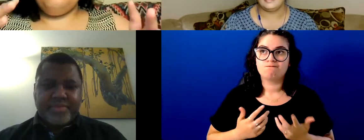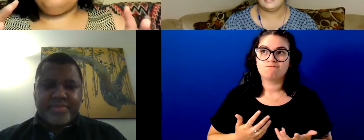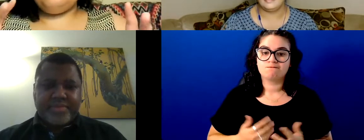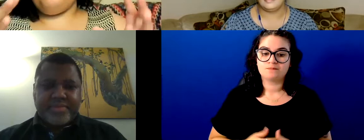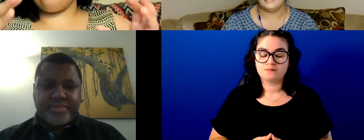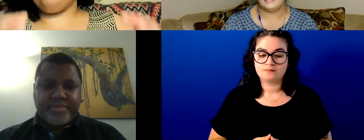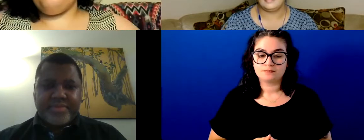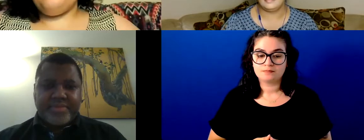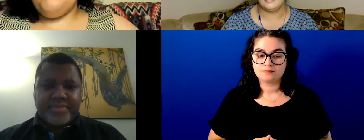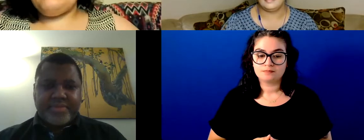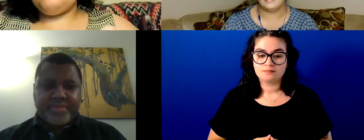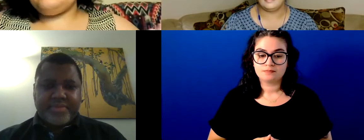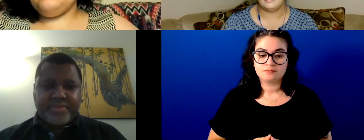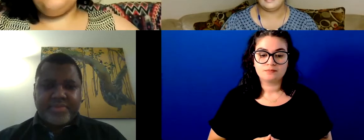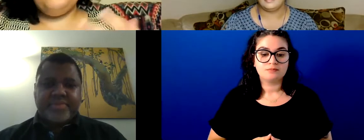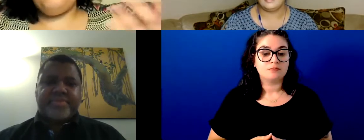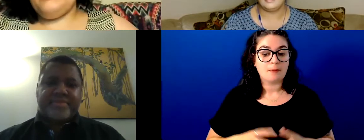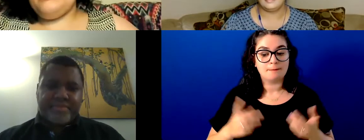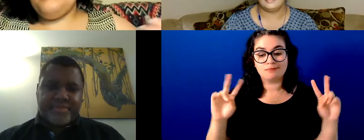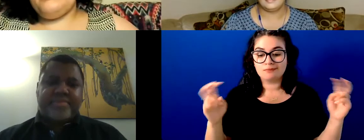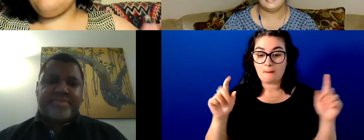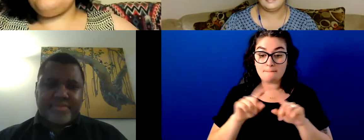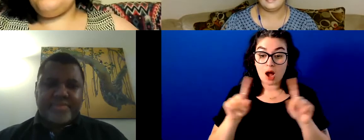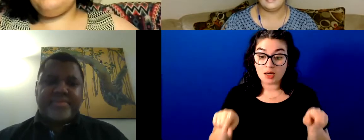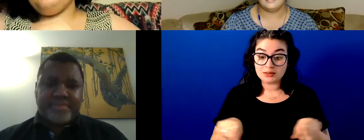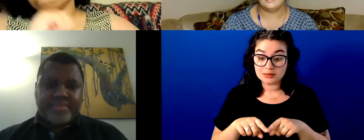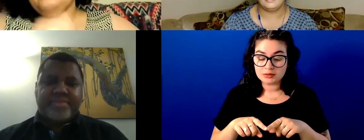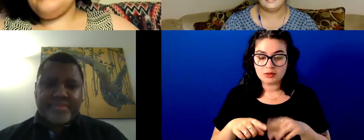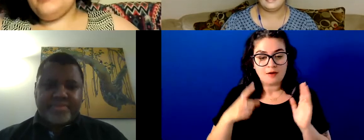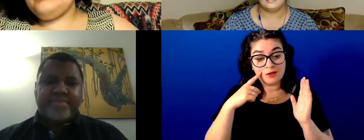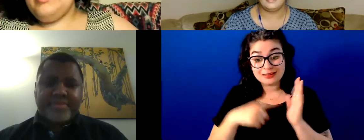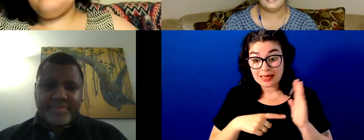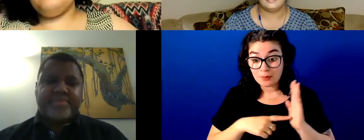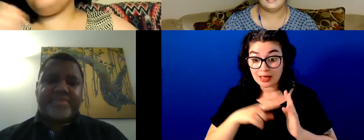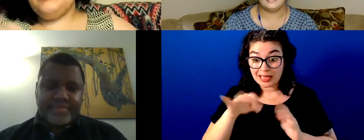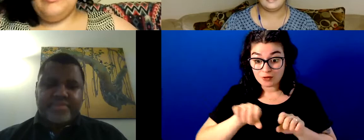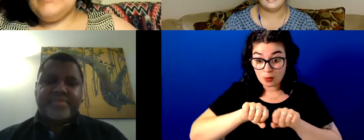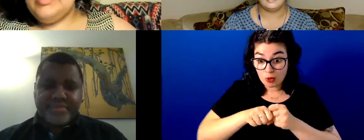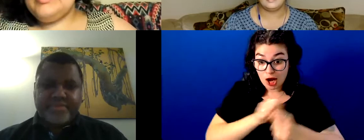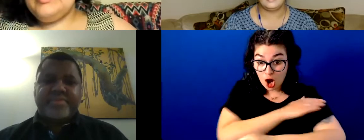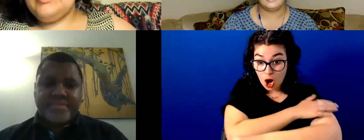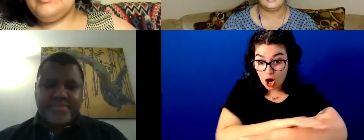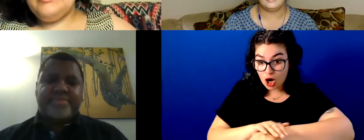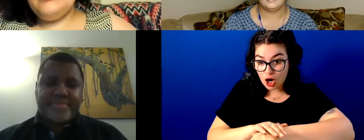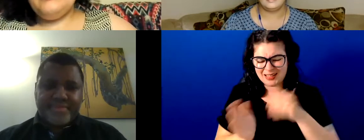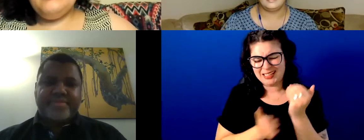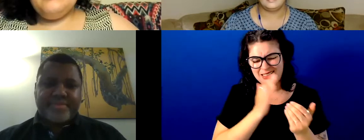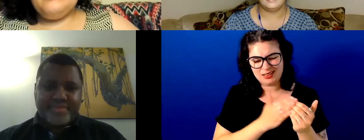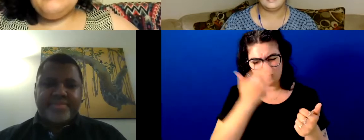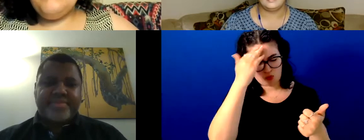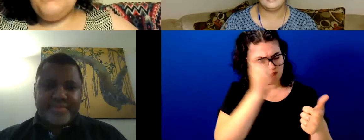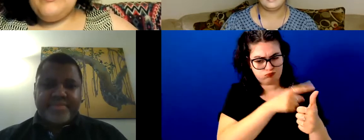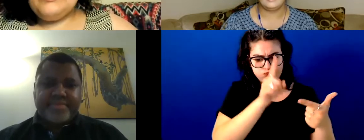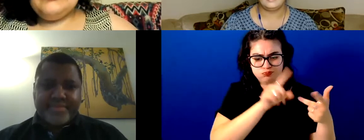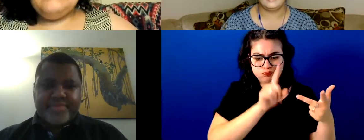some things fit really well in a box. For example, when you break an arm and that your treatment is X, Y, and Z, it's a check off the list.